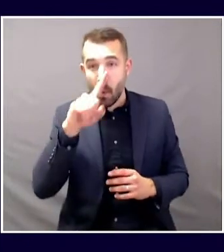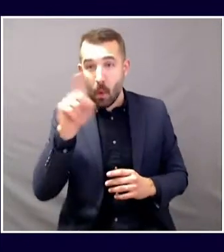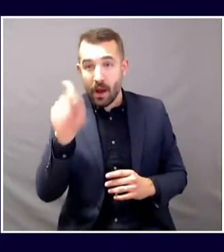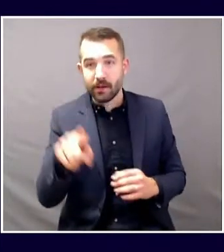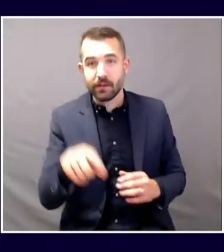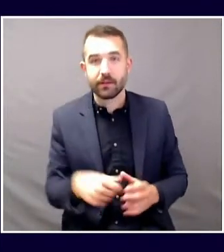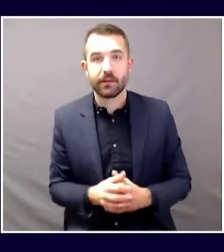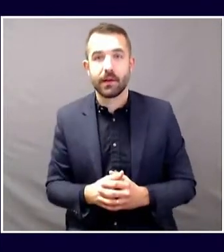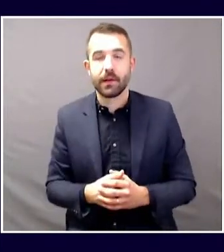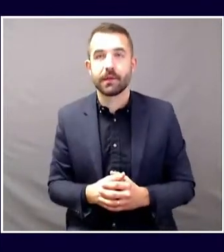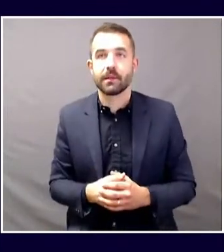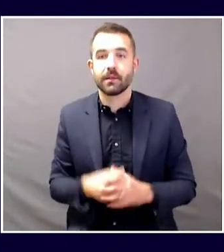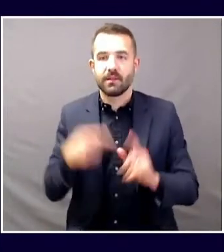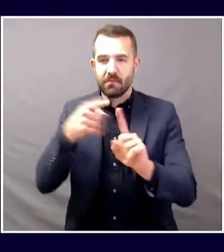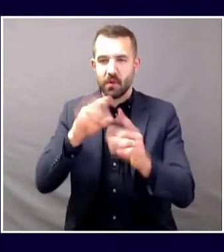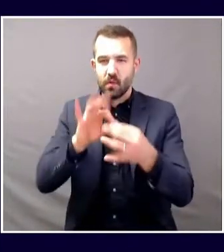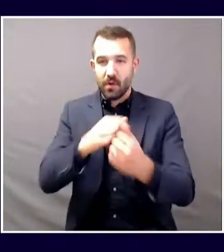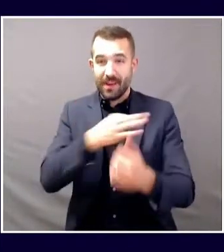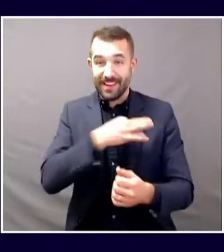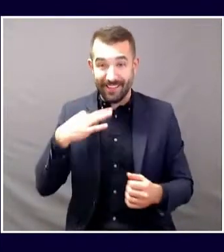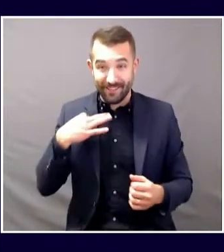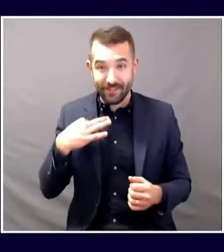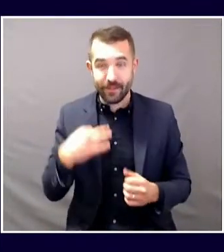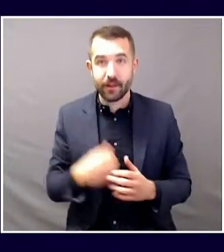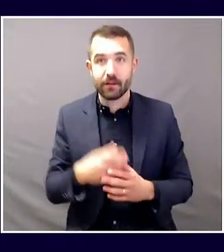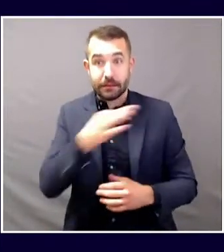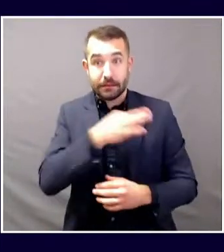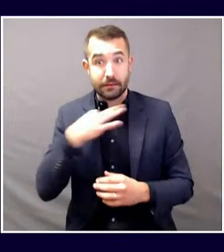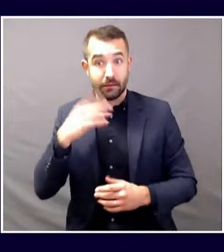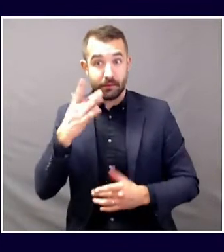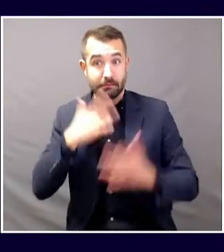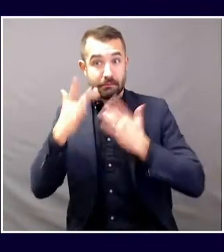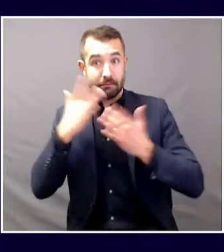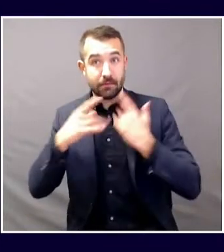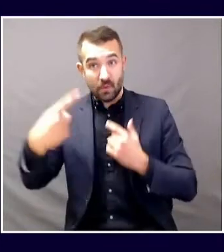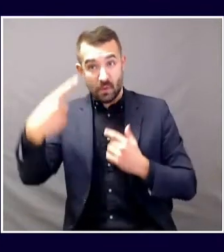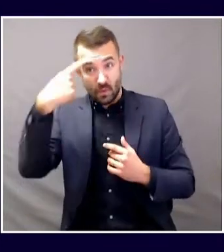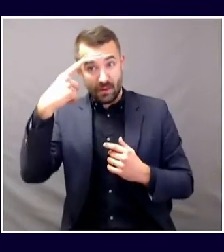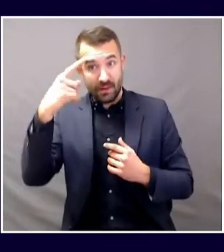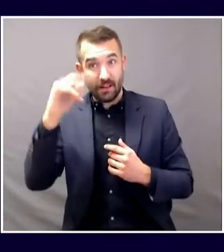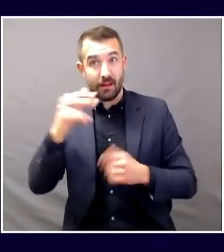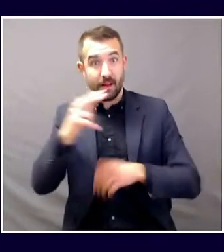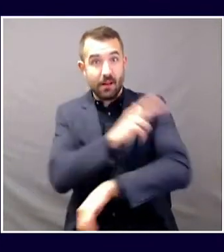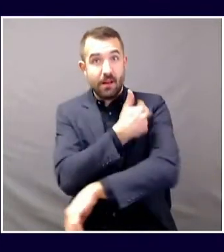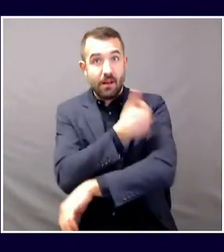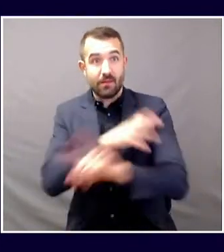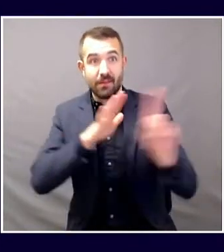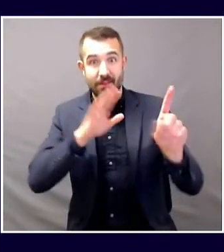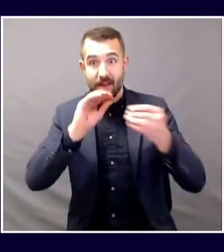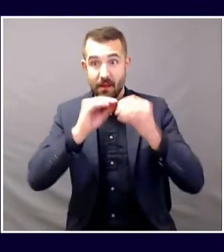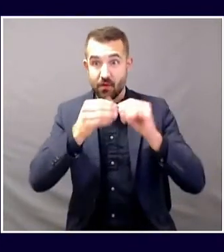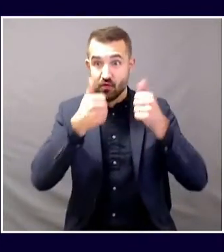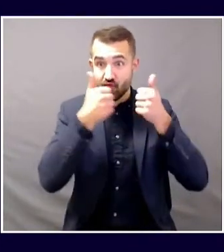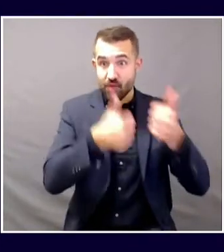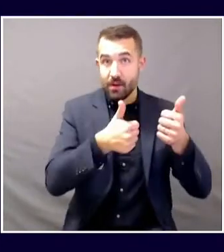staffing shortages, are you mostly looking at kind of shifting staff from one hospital to another? Or I know there's the Maine Response program. Is there kind of